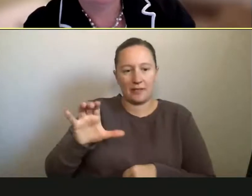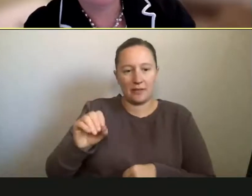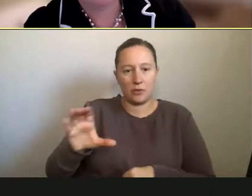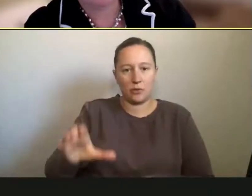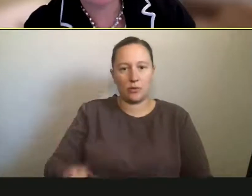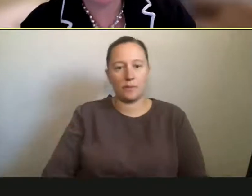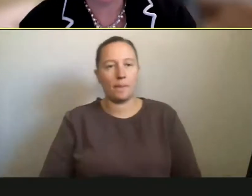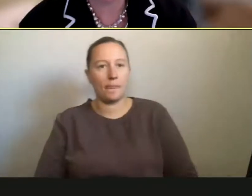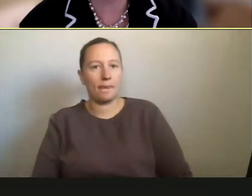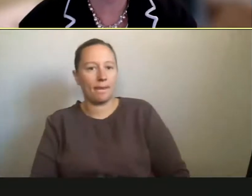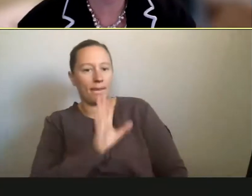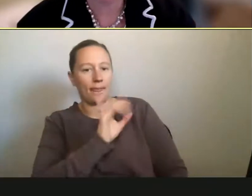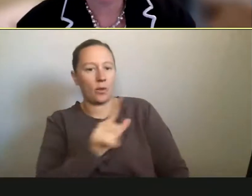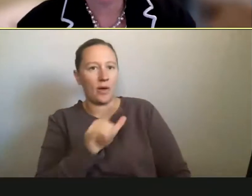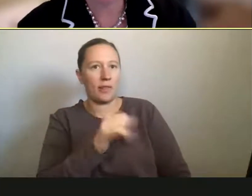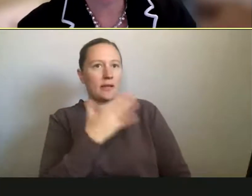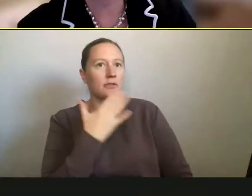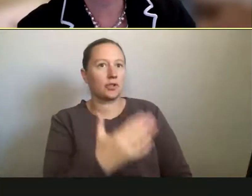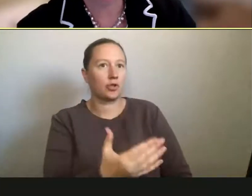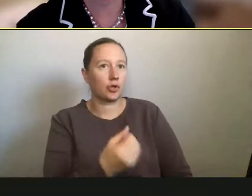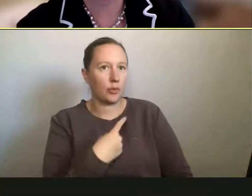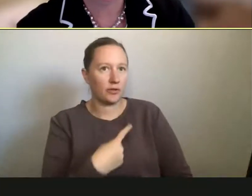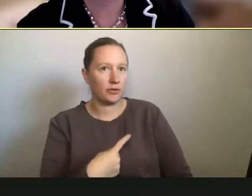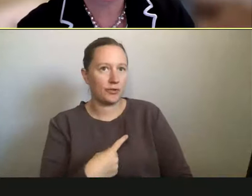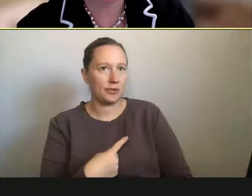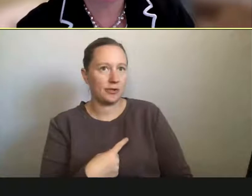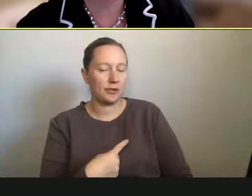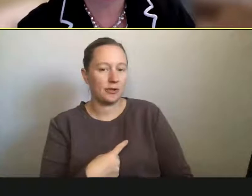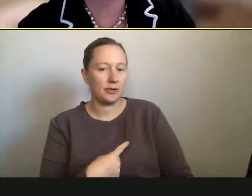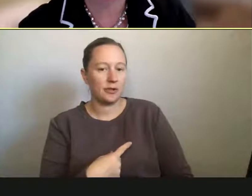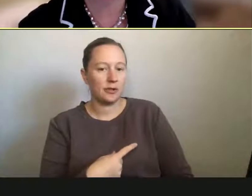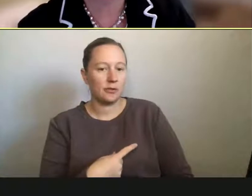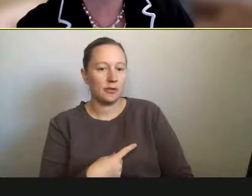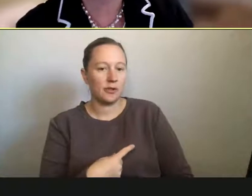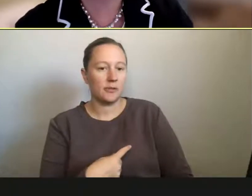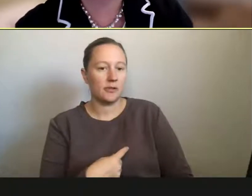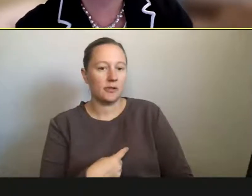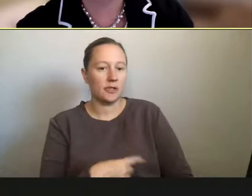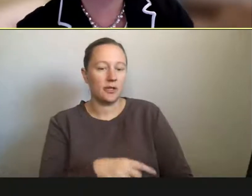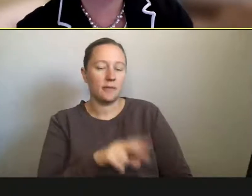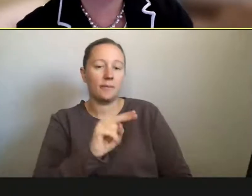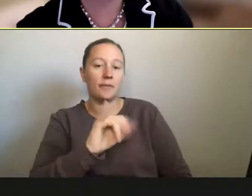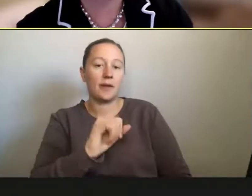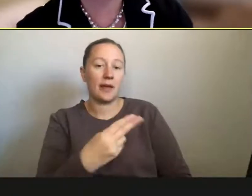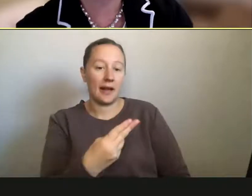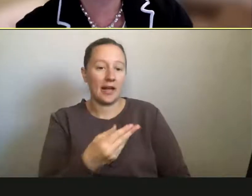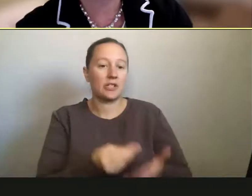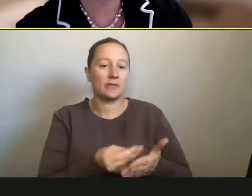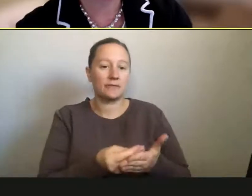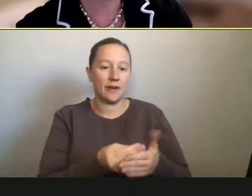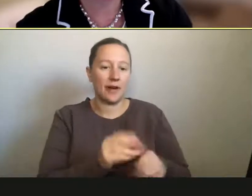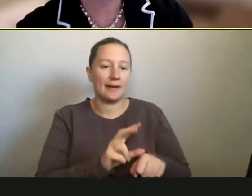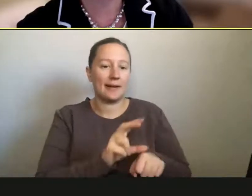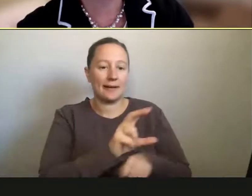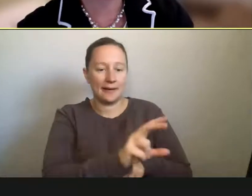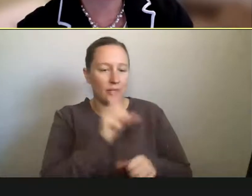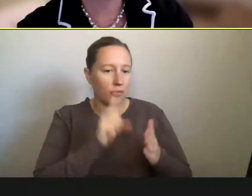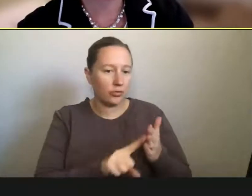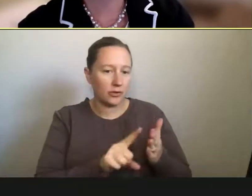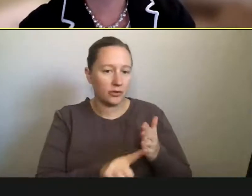Well, that's a great question. So for NIH funded research,